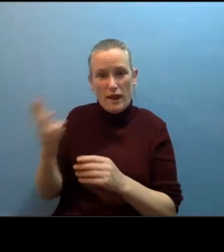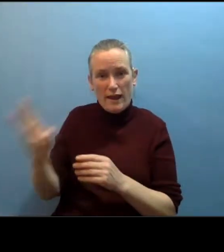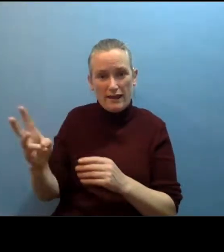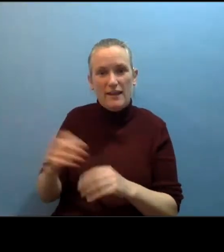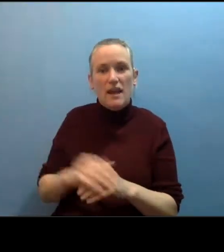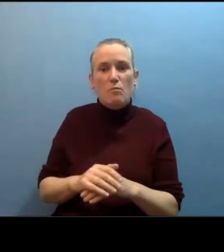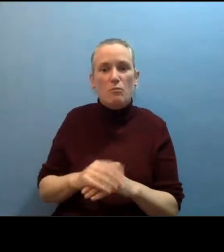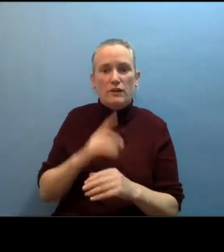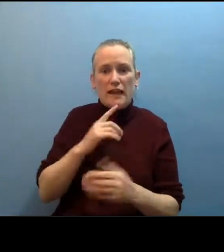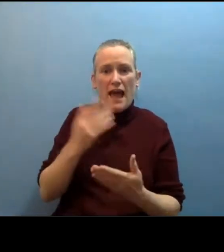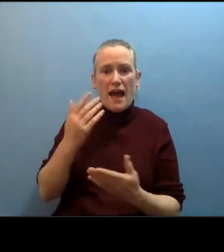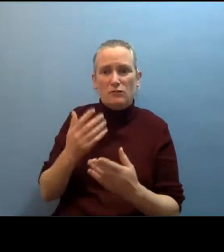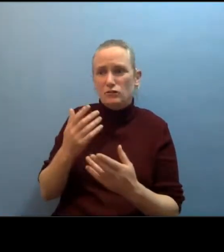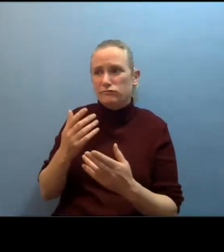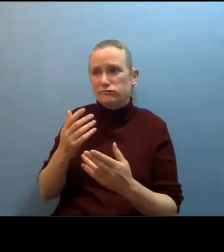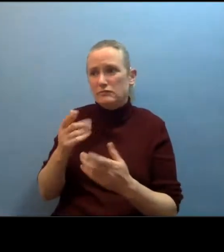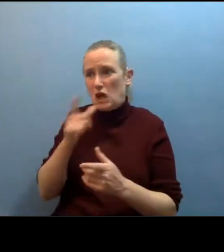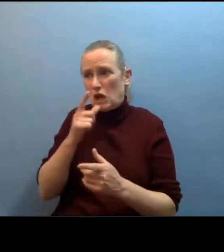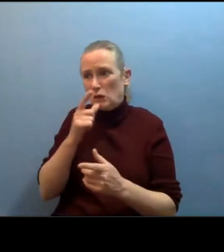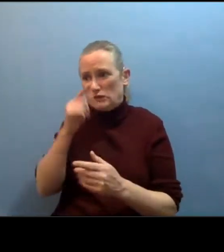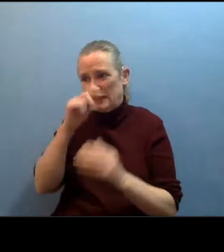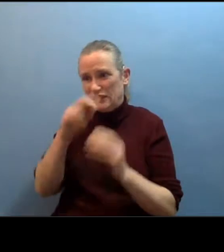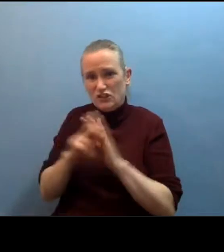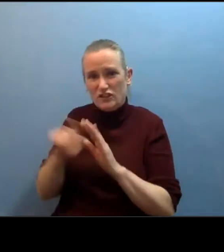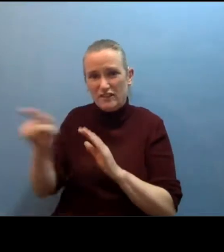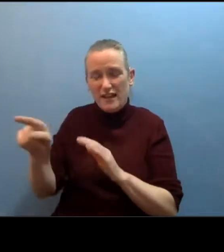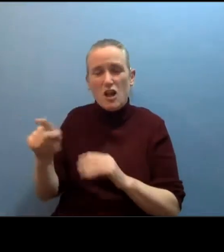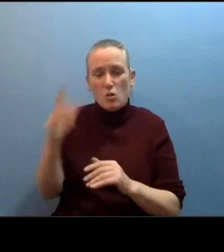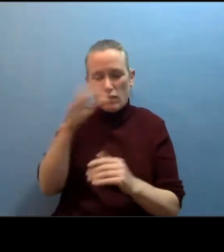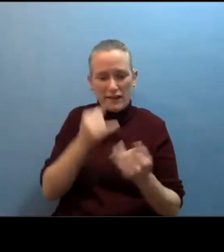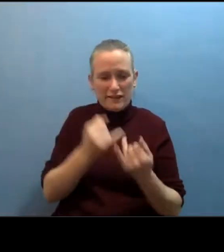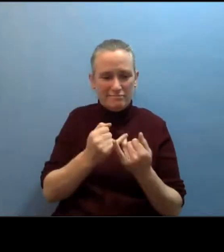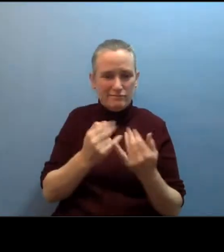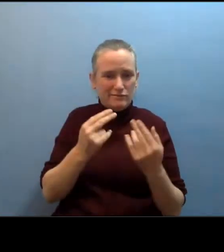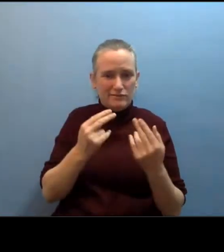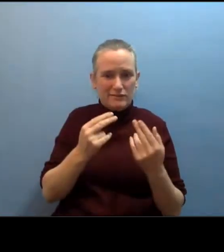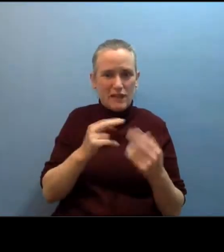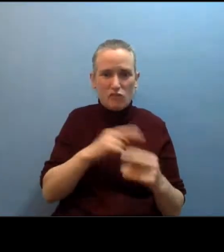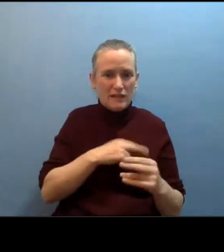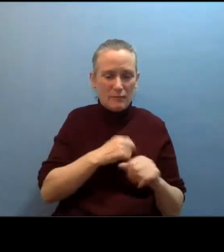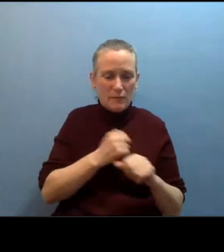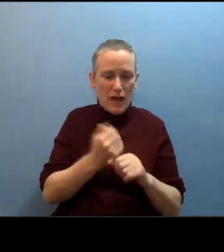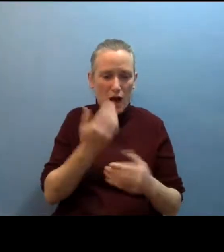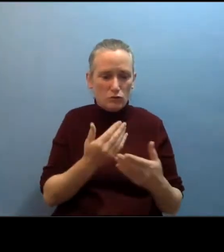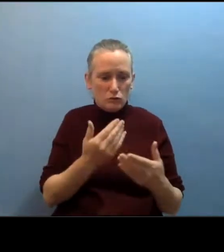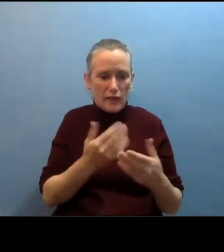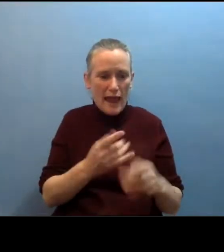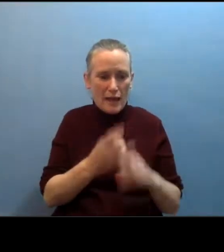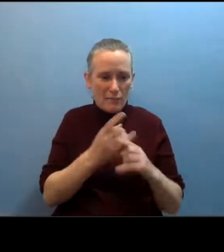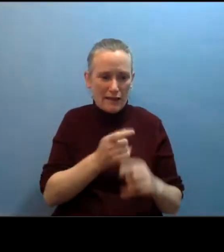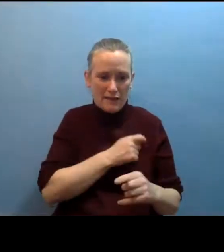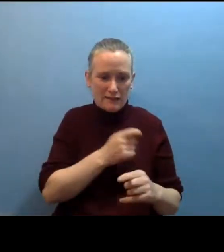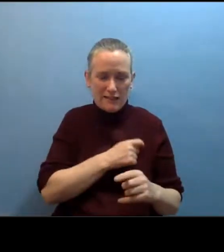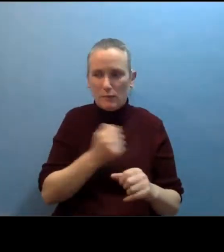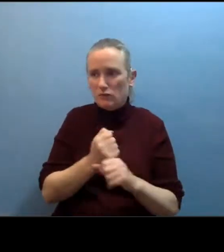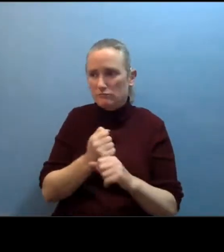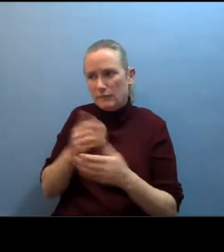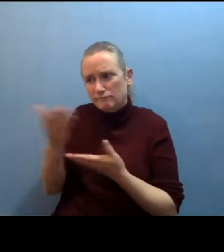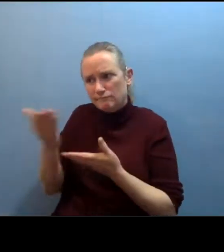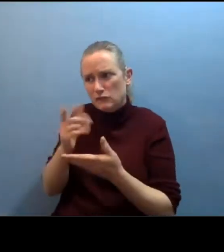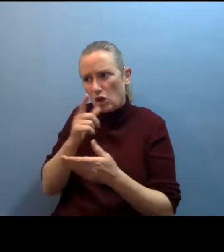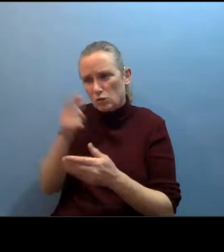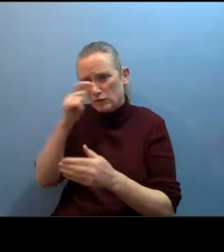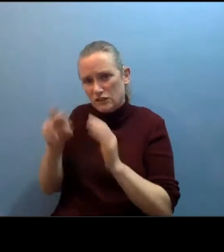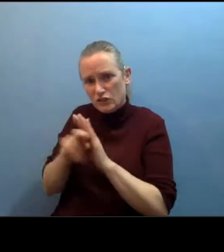with the teacher seems to be more of the issue, rather than dealing with the anxiety. And that might be around helping your daughter a little bit more with how